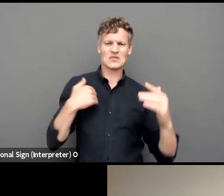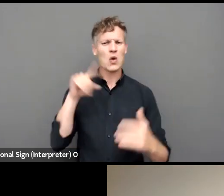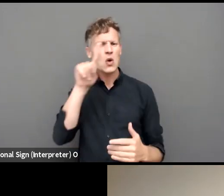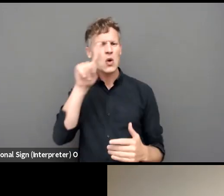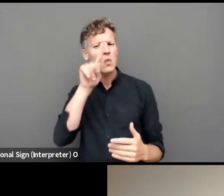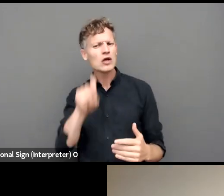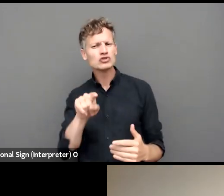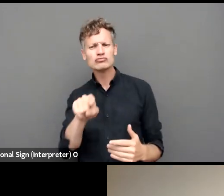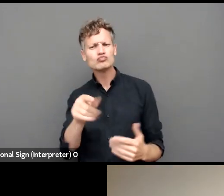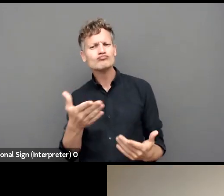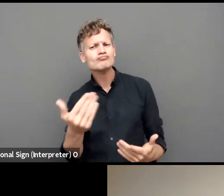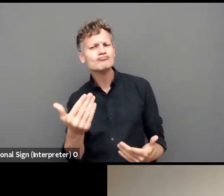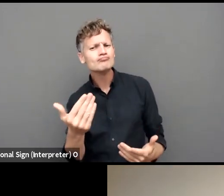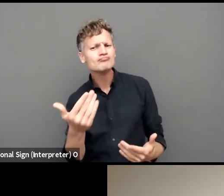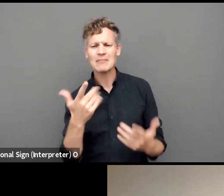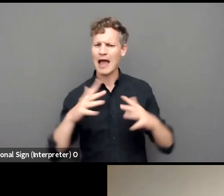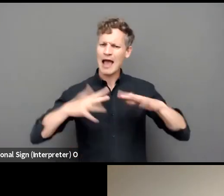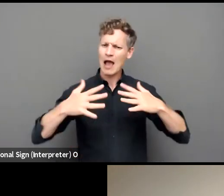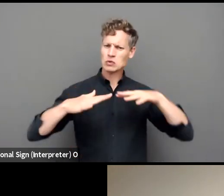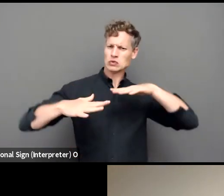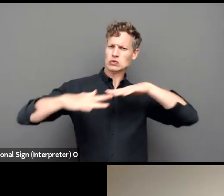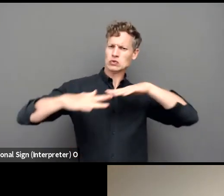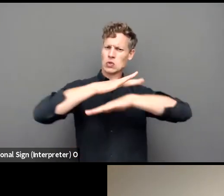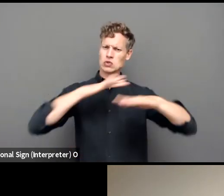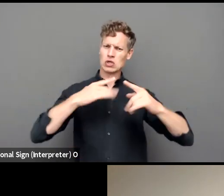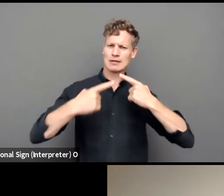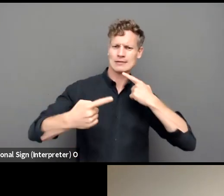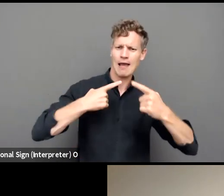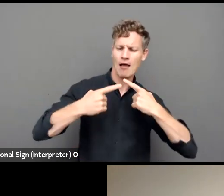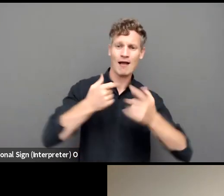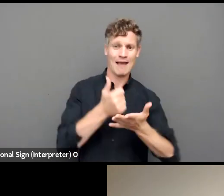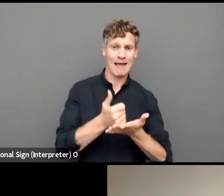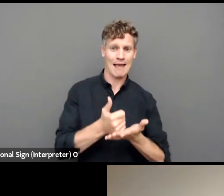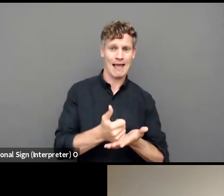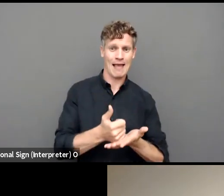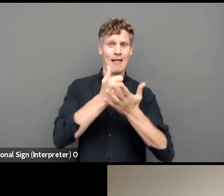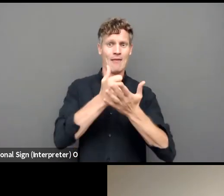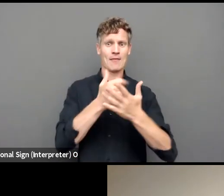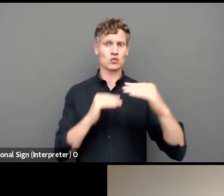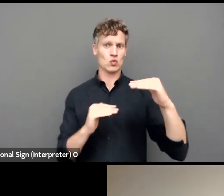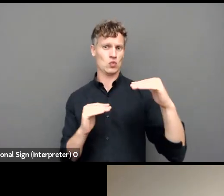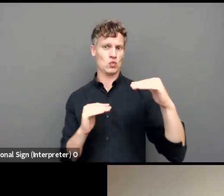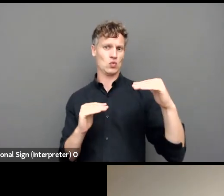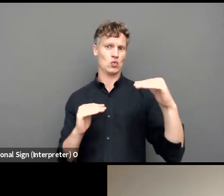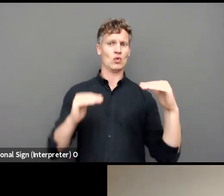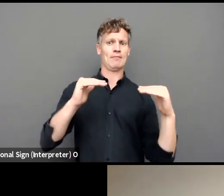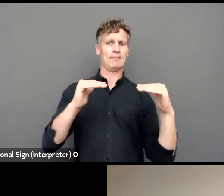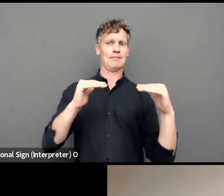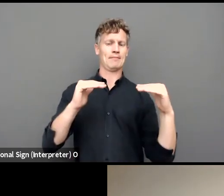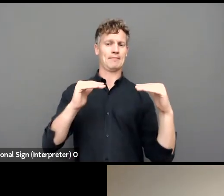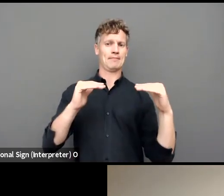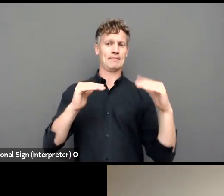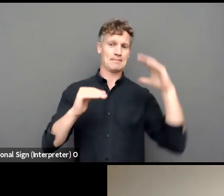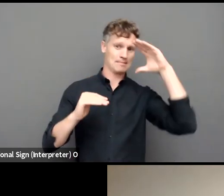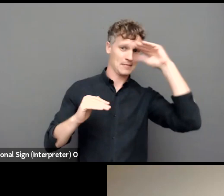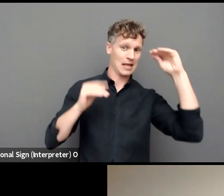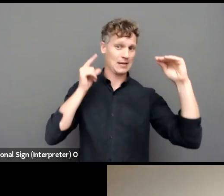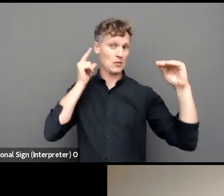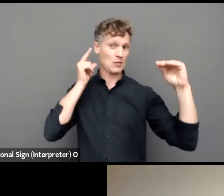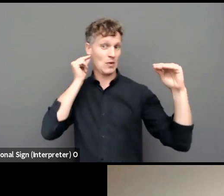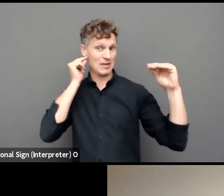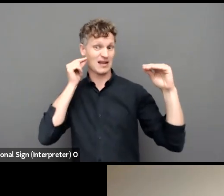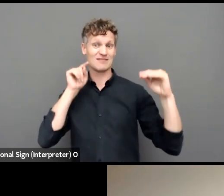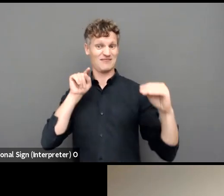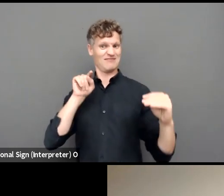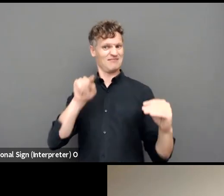social dialogue has contributed to eliminating the gender pay gap between men and women in Morocco.